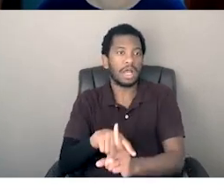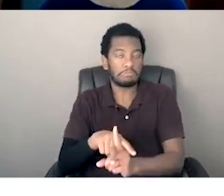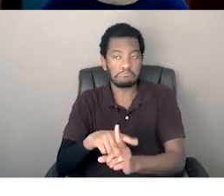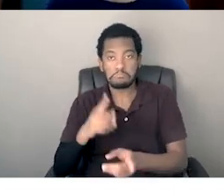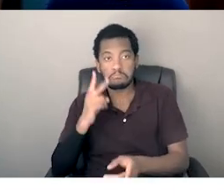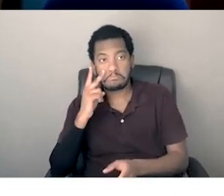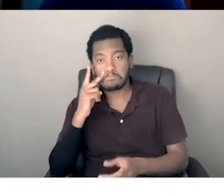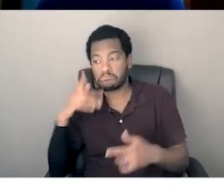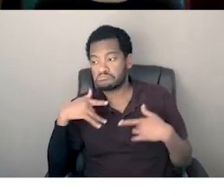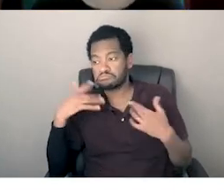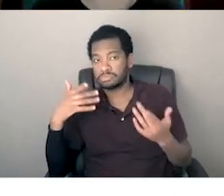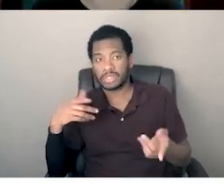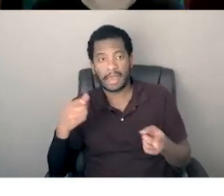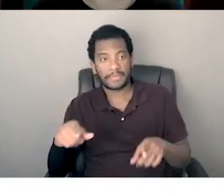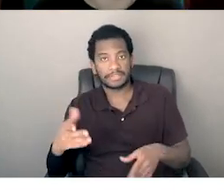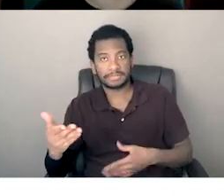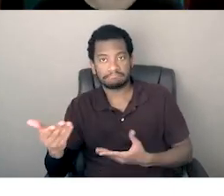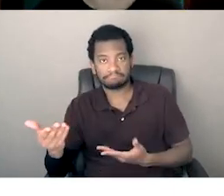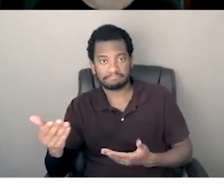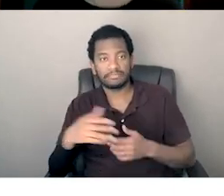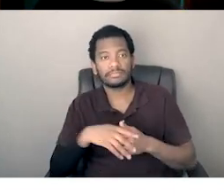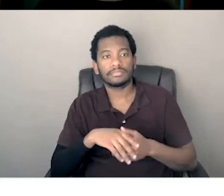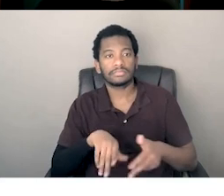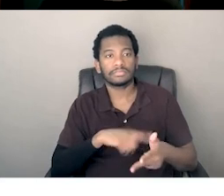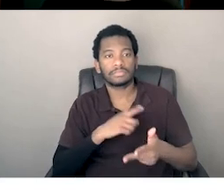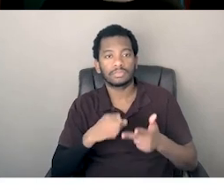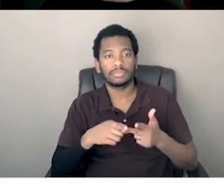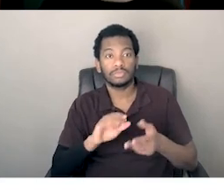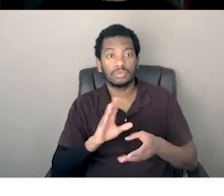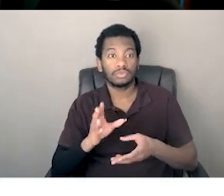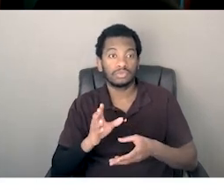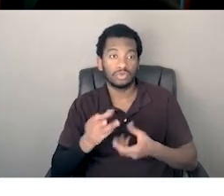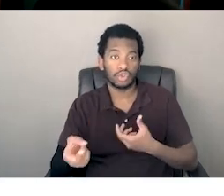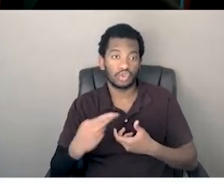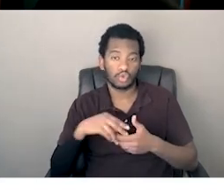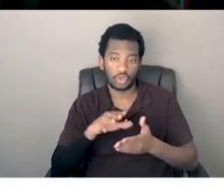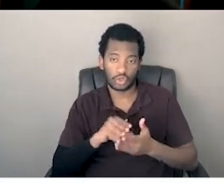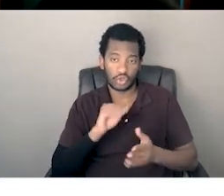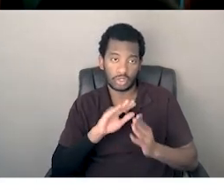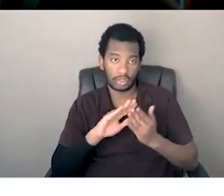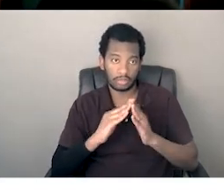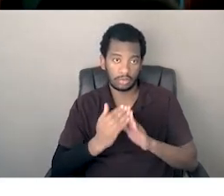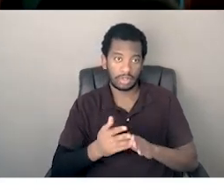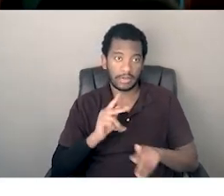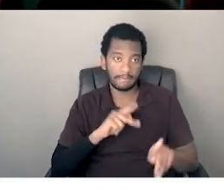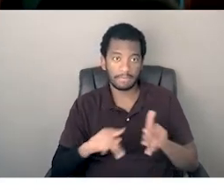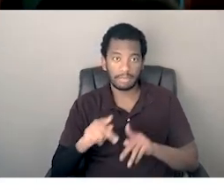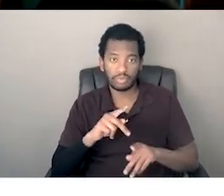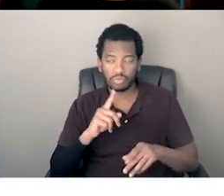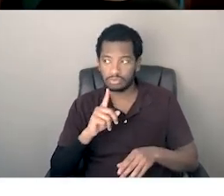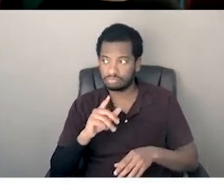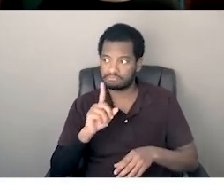And another way is to join a learning community of people committed to exploring this toolkit together.